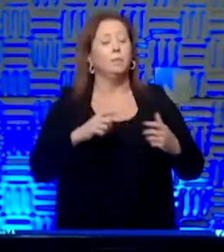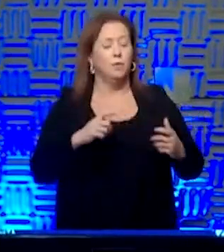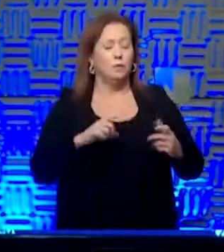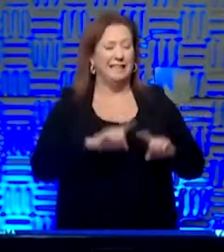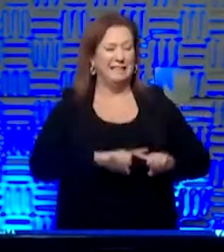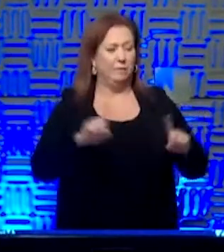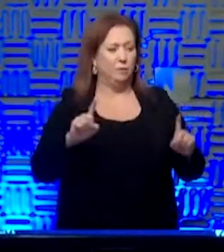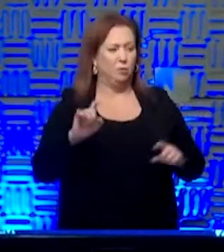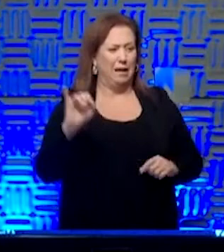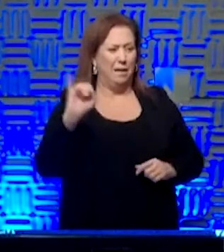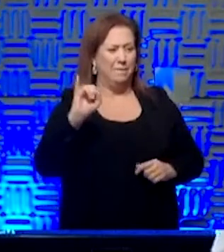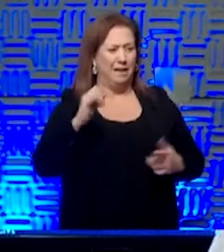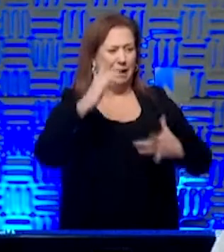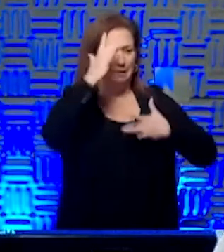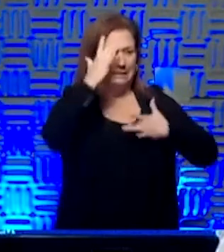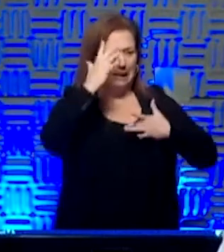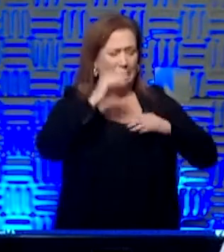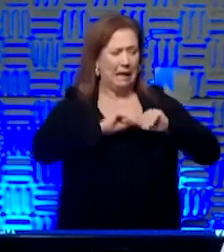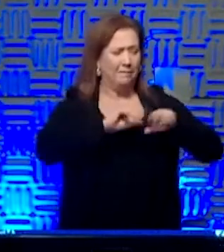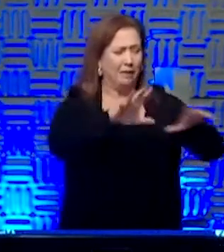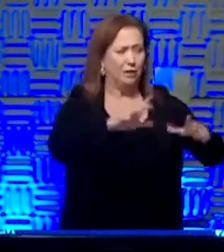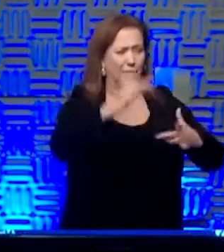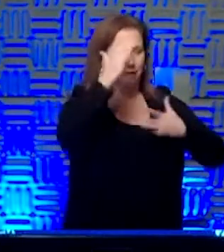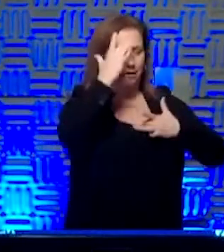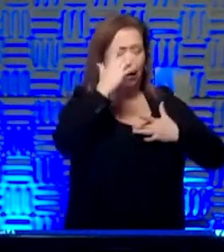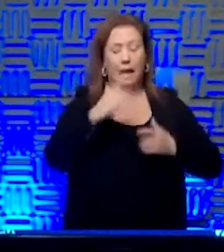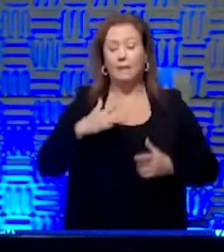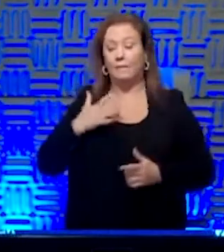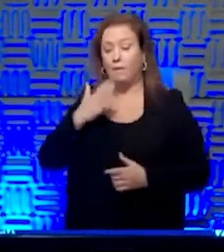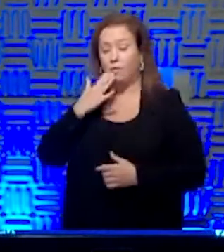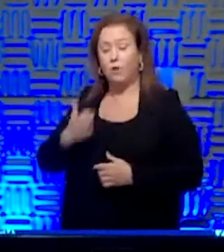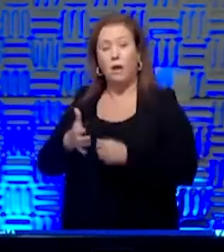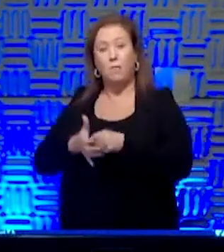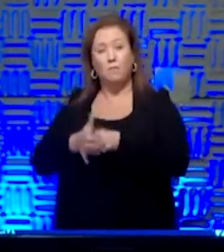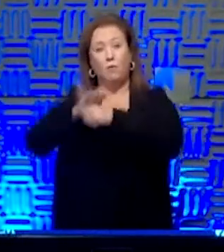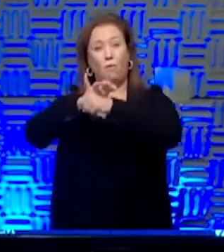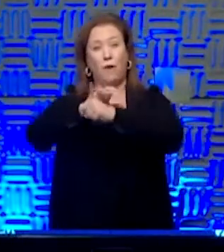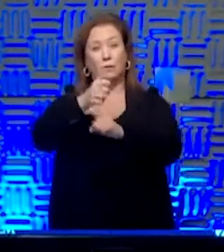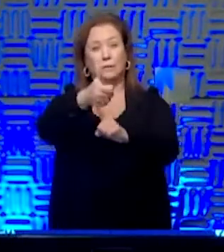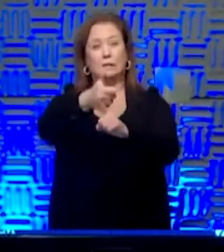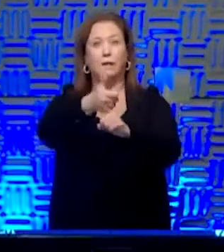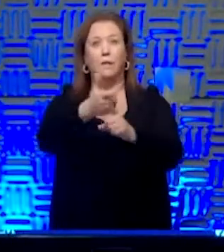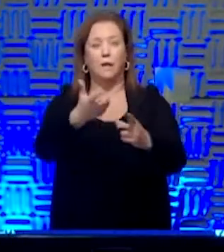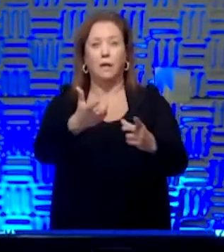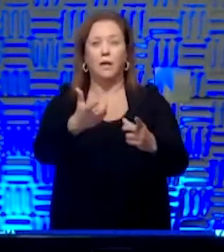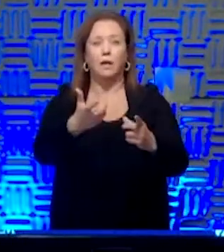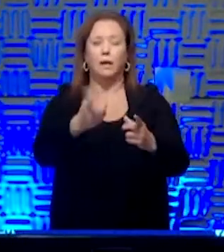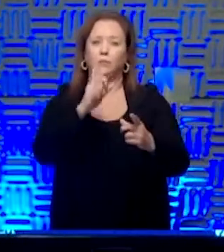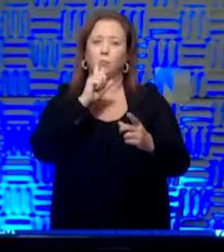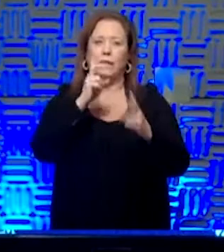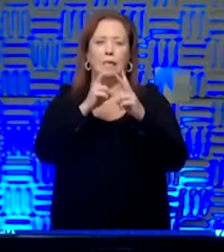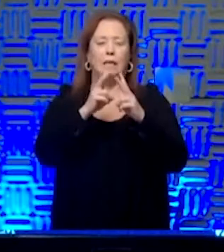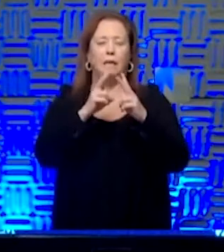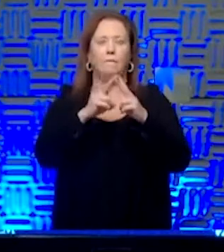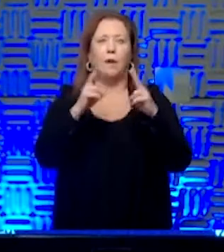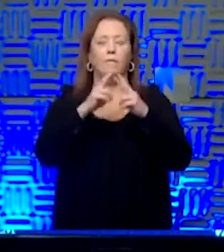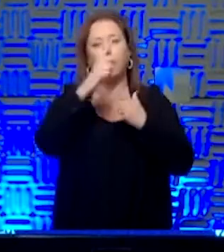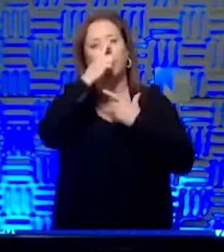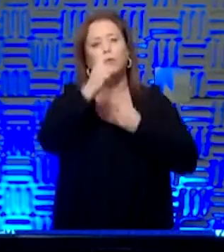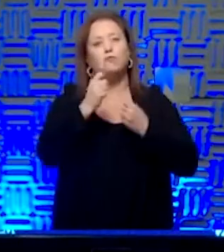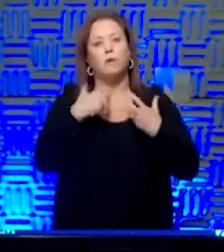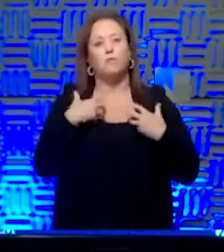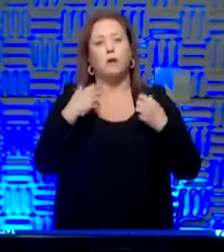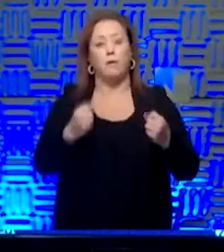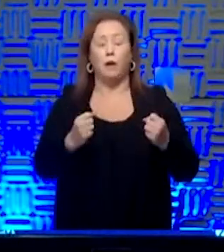feel terrible and feeling good. And coronavirus probably has for a very interesting recovery, because in some people,